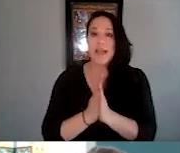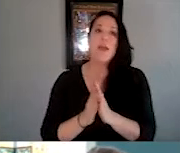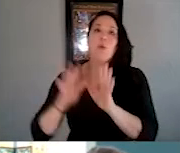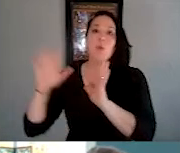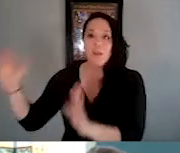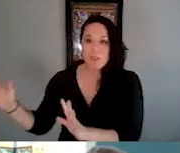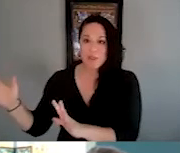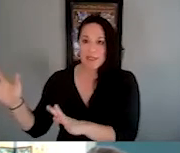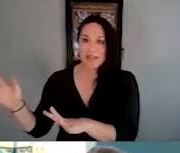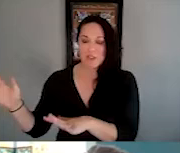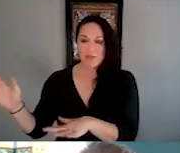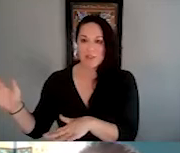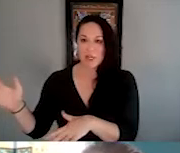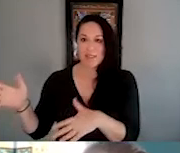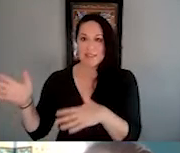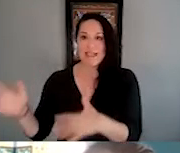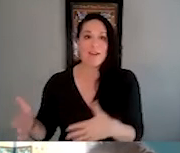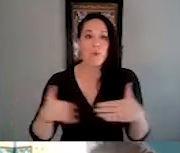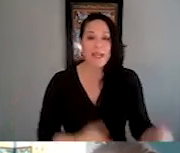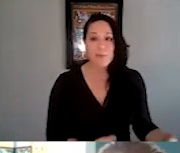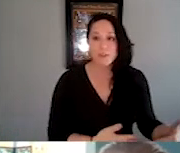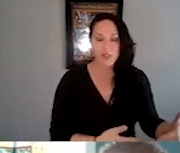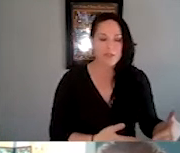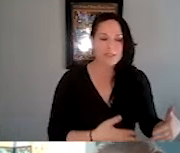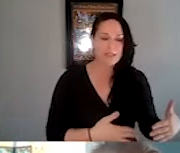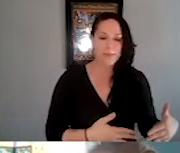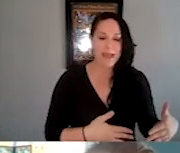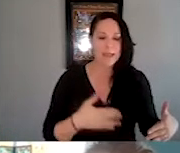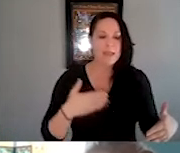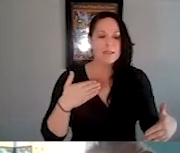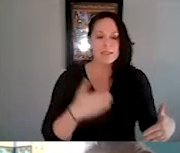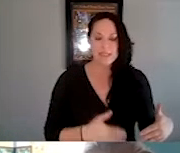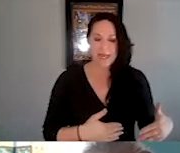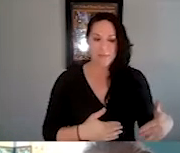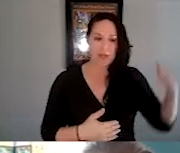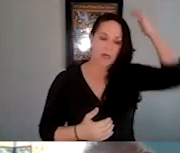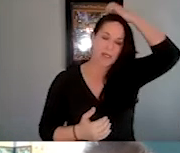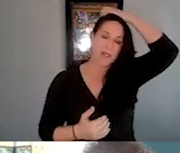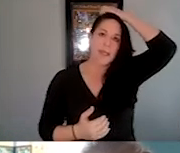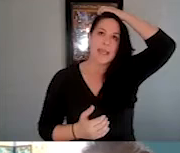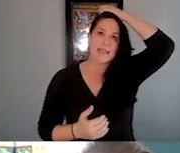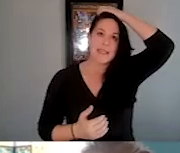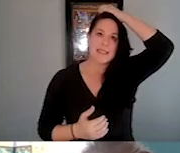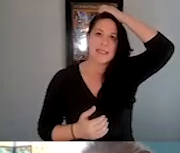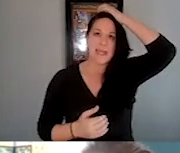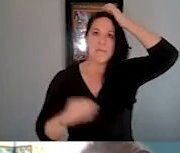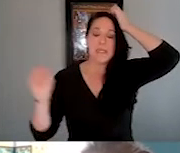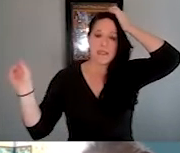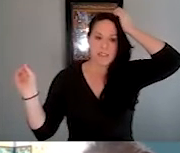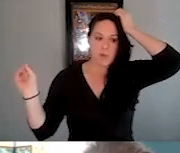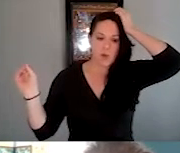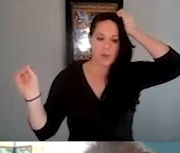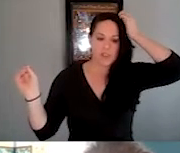like, okay, what can we do on the national level to start this? Again, if we're able to curb this, I think back to synthetic marijuana in Tennessee,